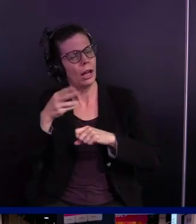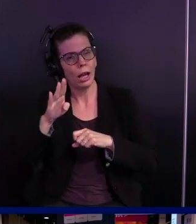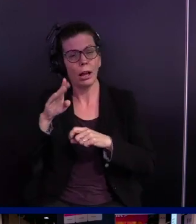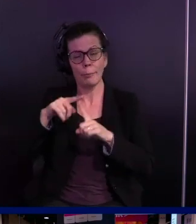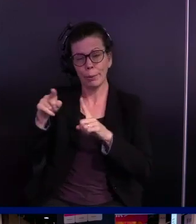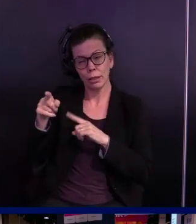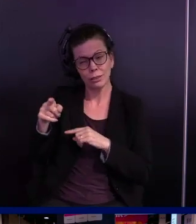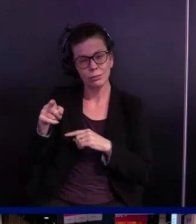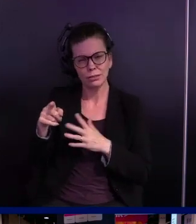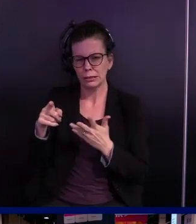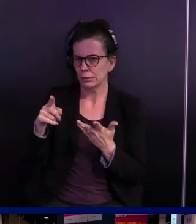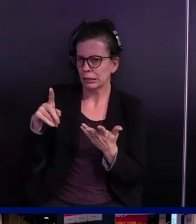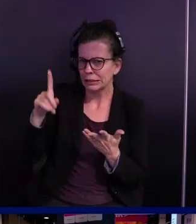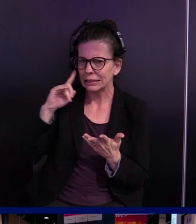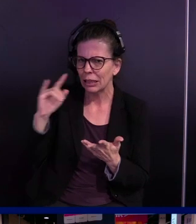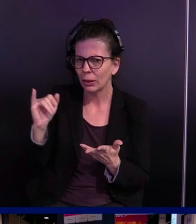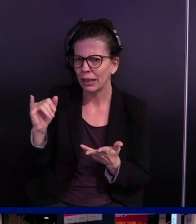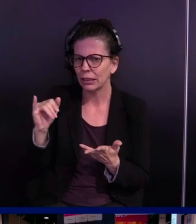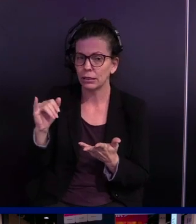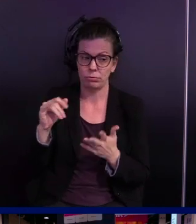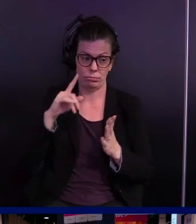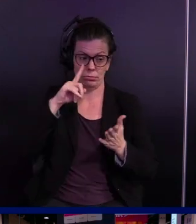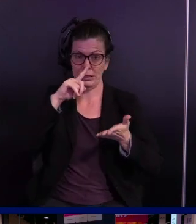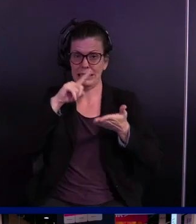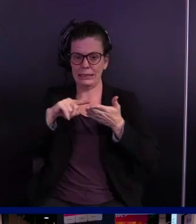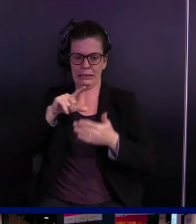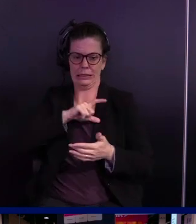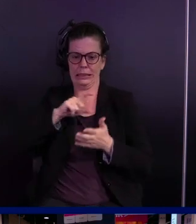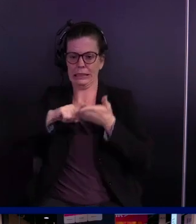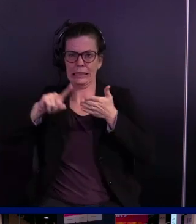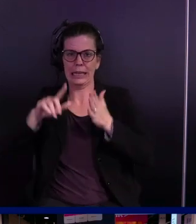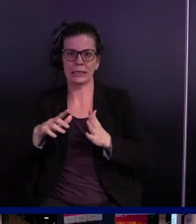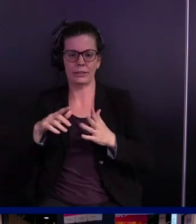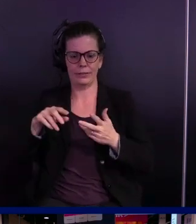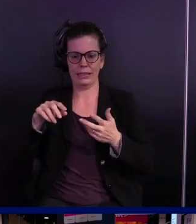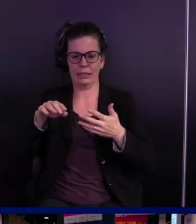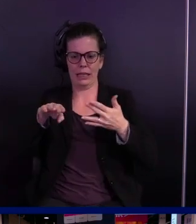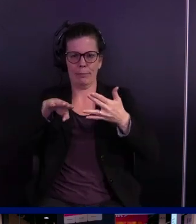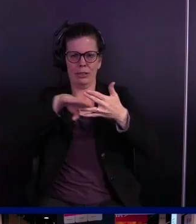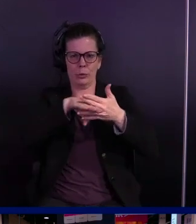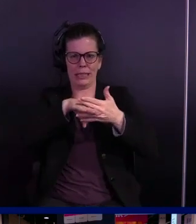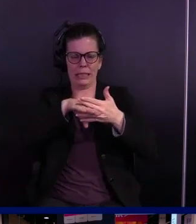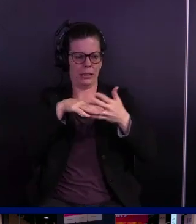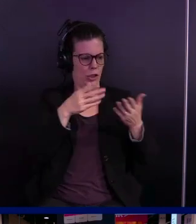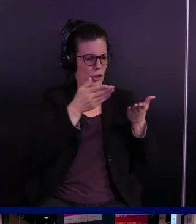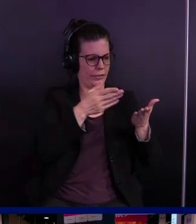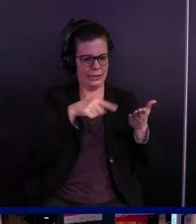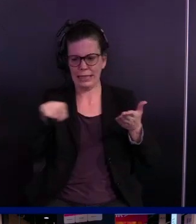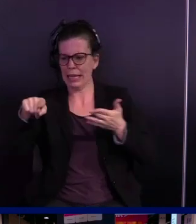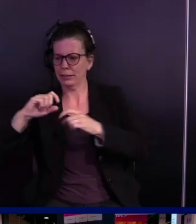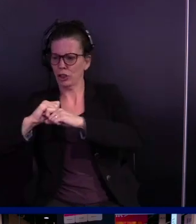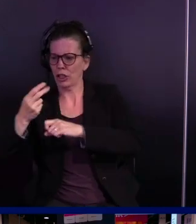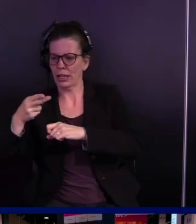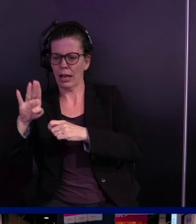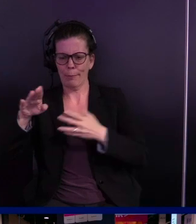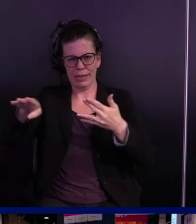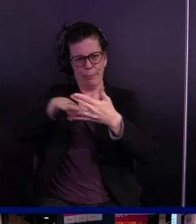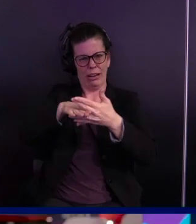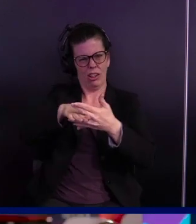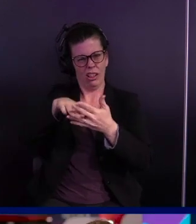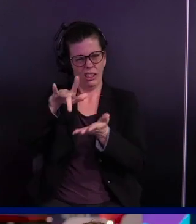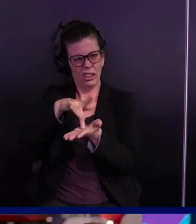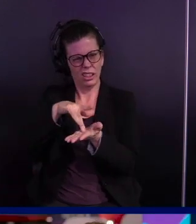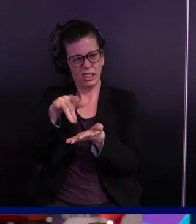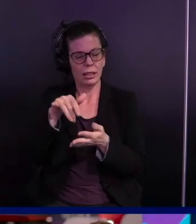us, it sounds like Detective's in between those services and then Security Hub. But let me know, tell me. Kinda.